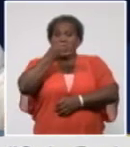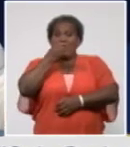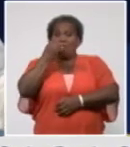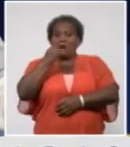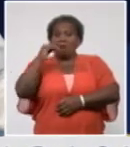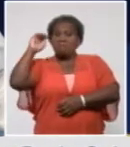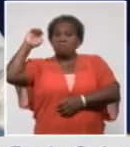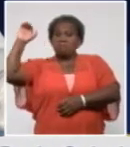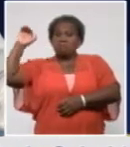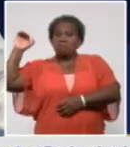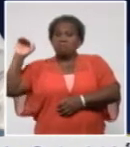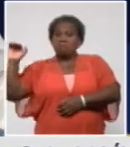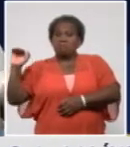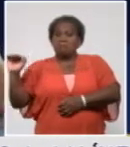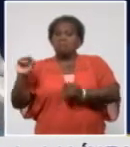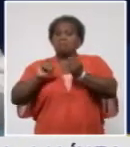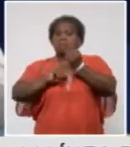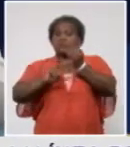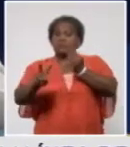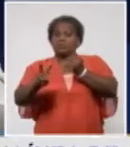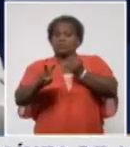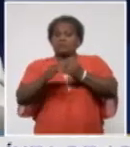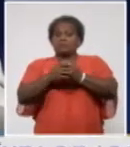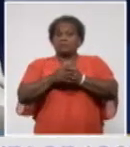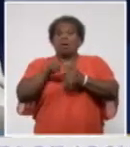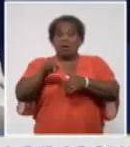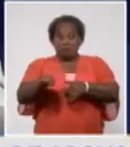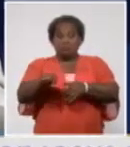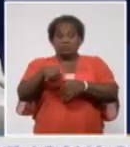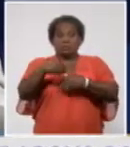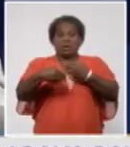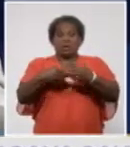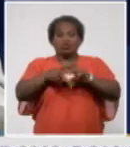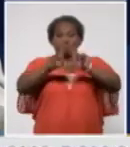hospitalized already. This figure therefore means that